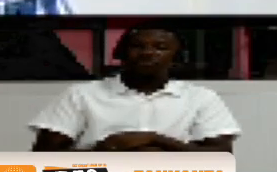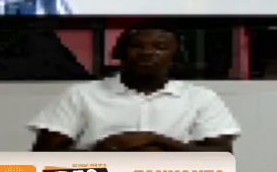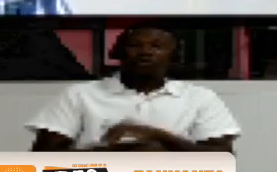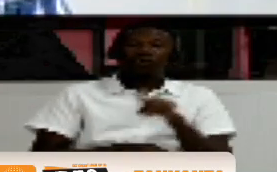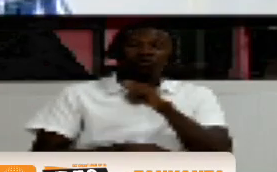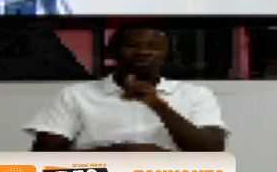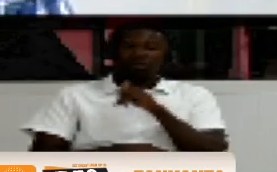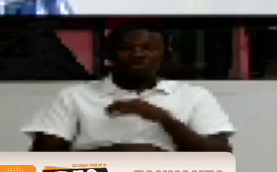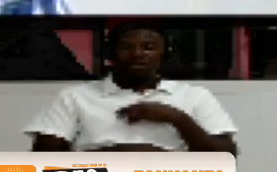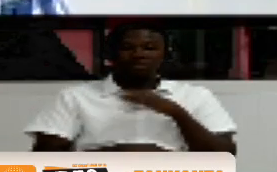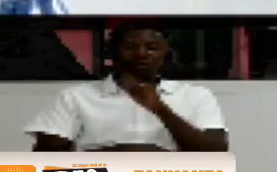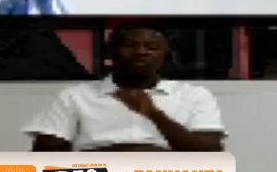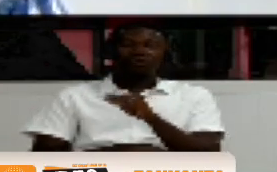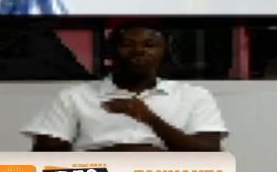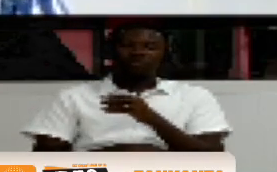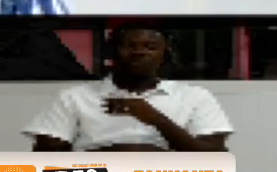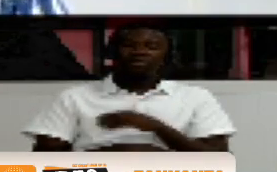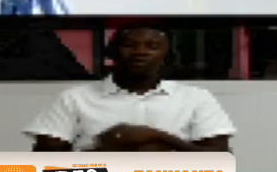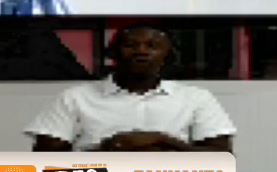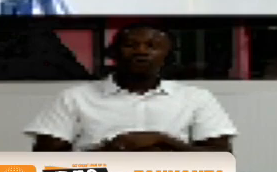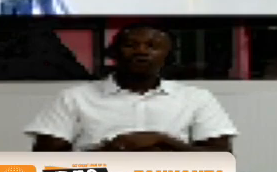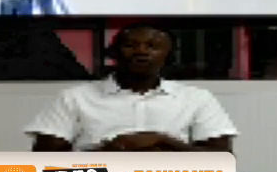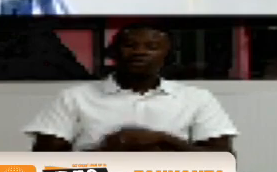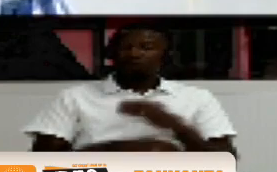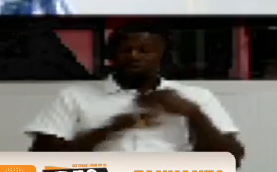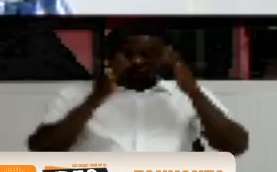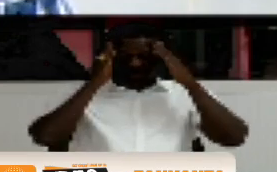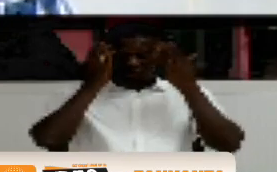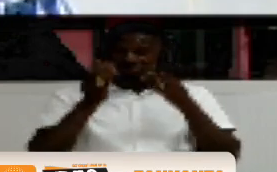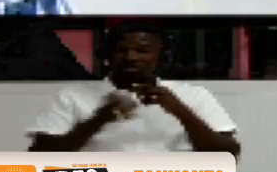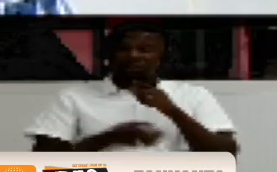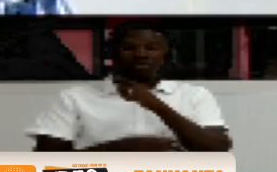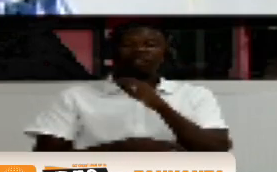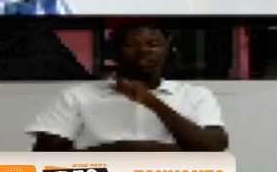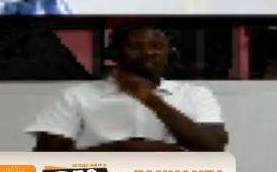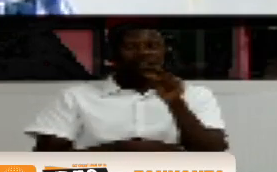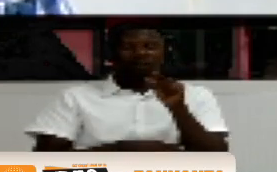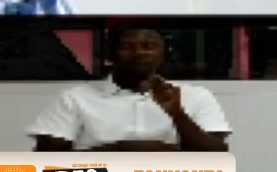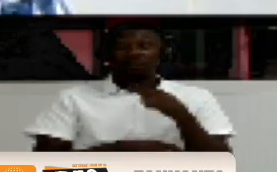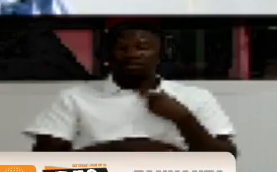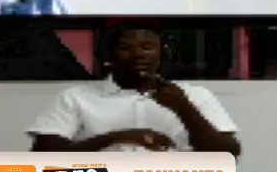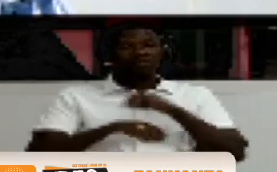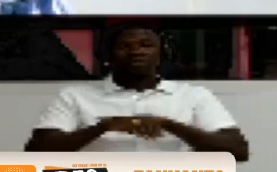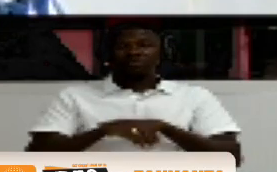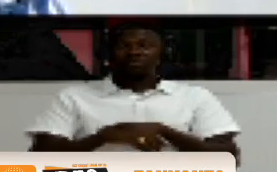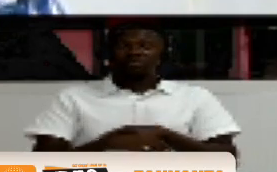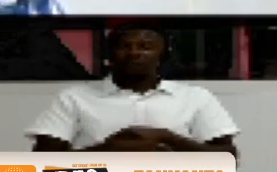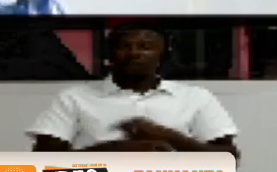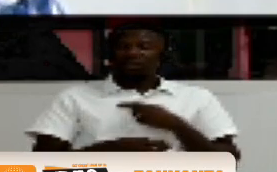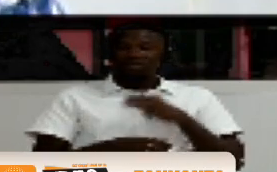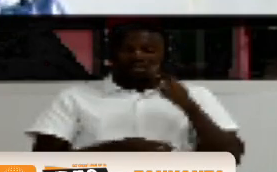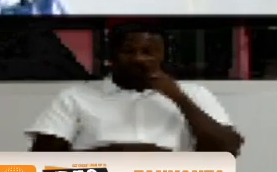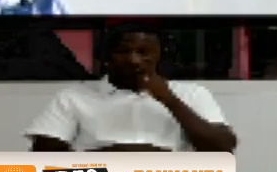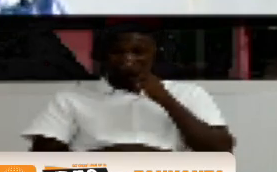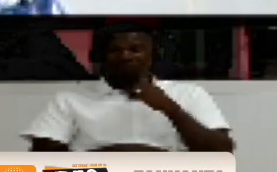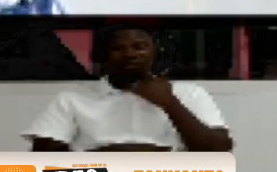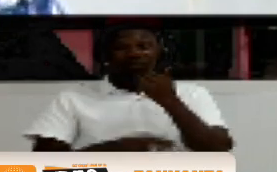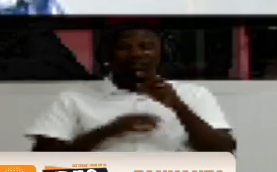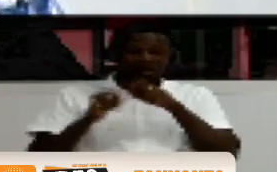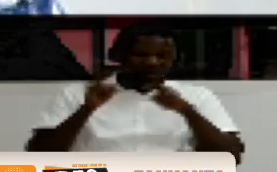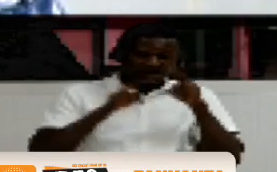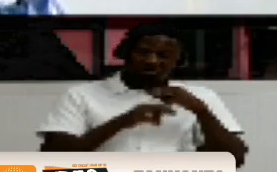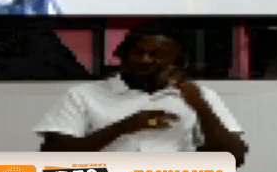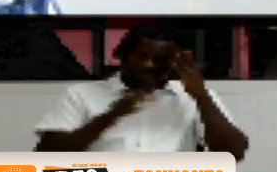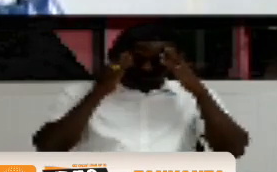which he did. I don't know his name. Since then, I tried to find out, but I